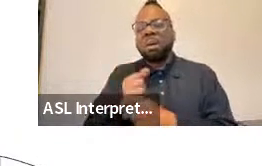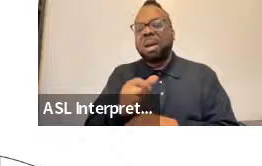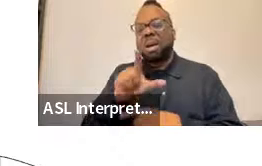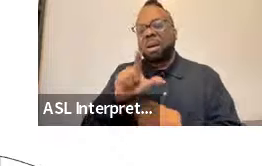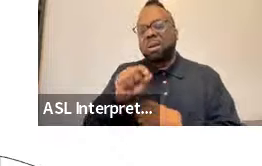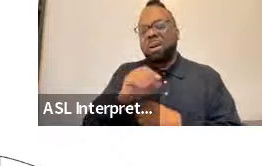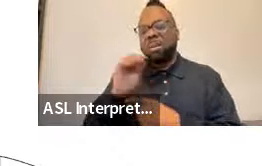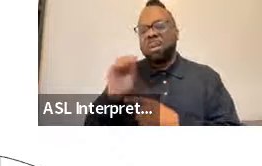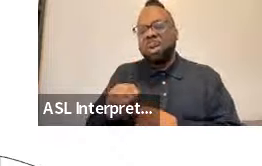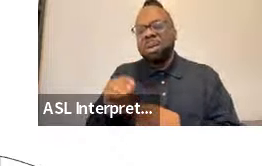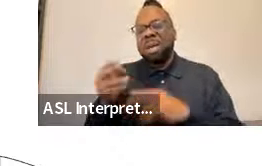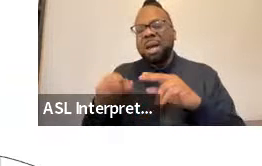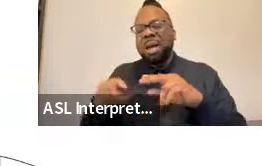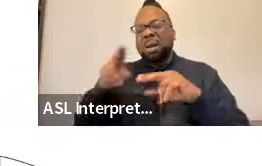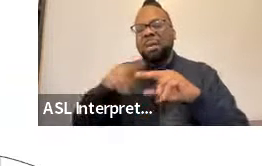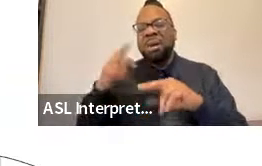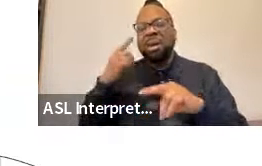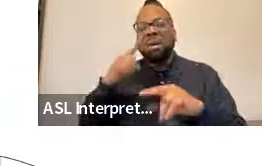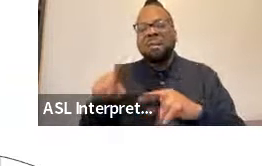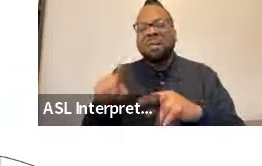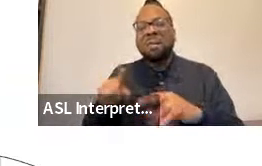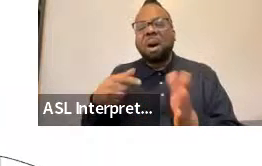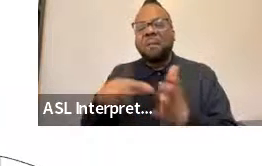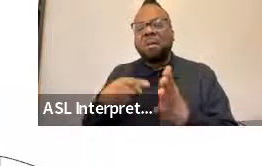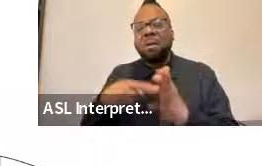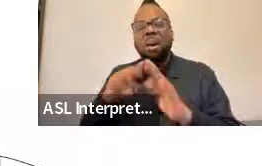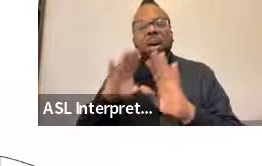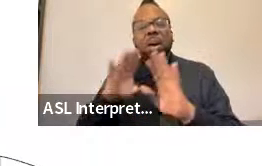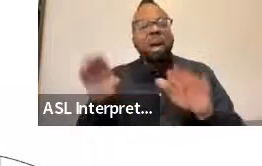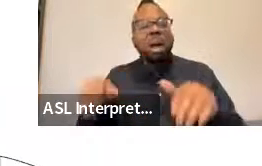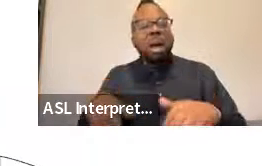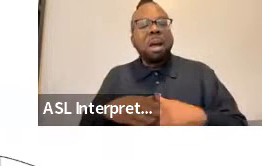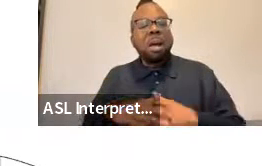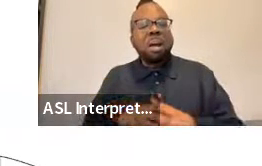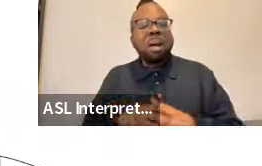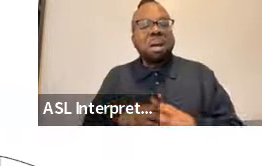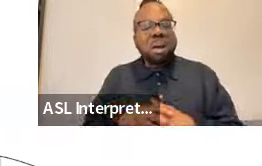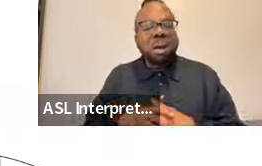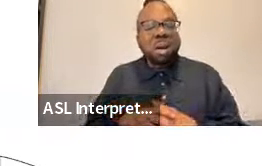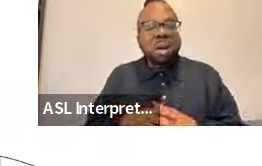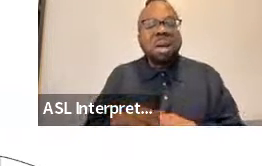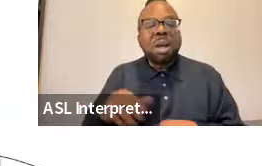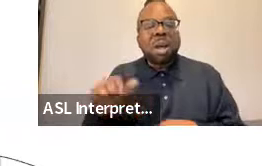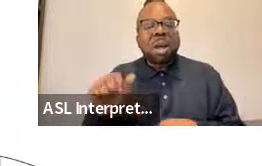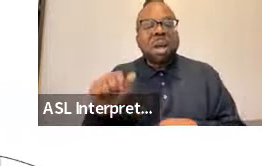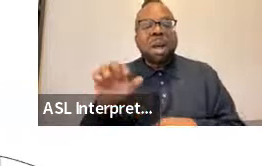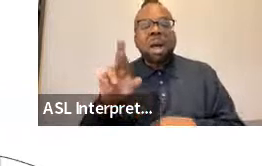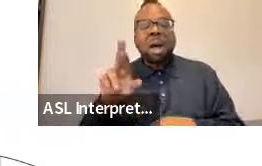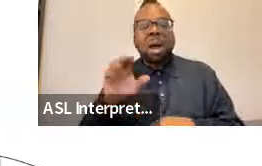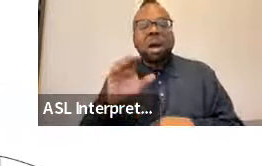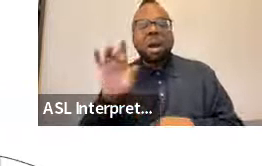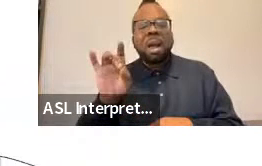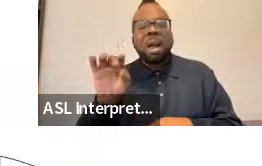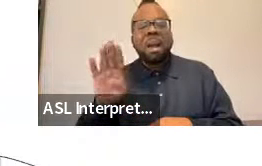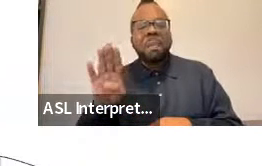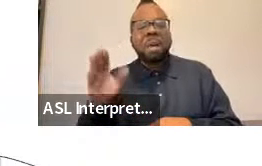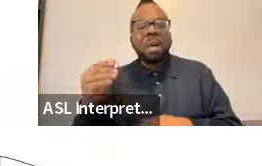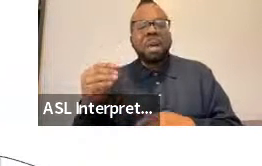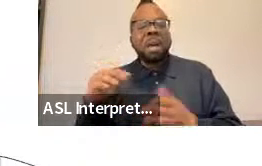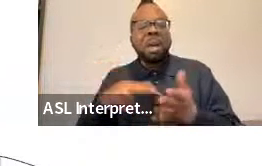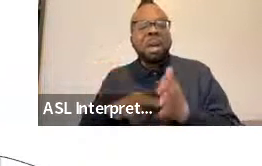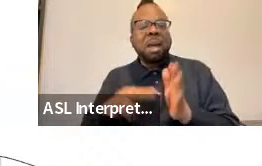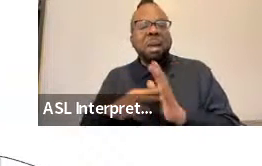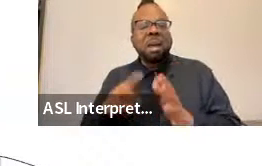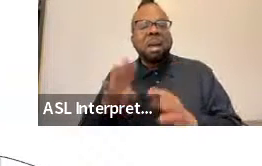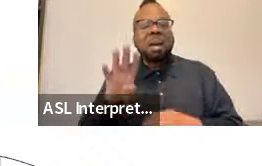affordable housing. In R8B, this means 4.8 FAR for affordable housing. In